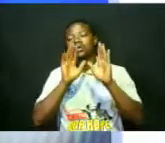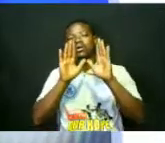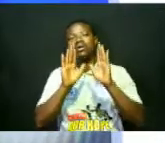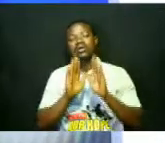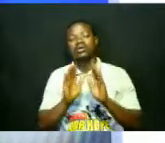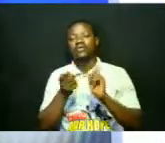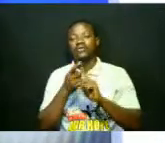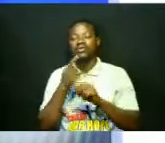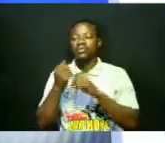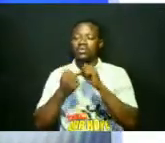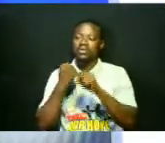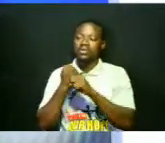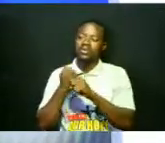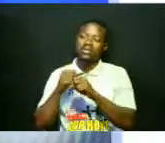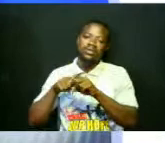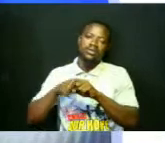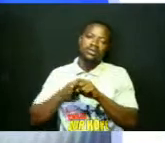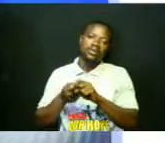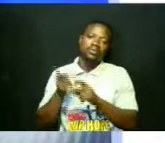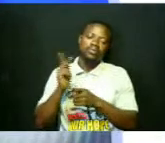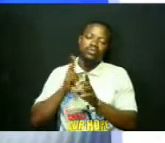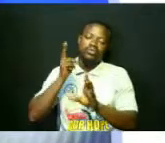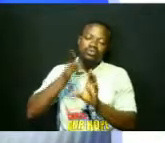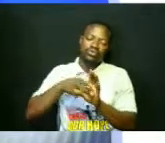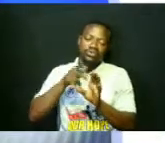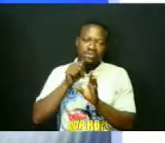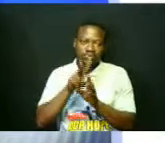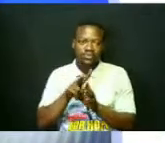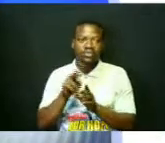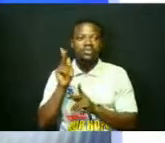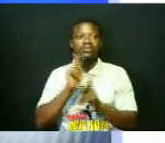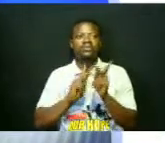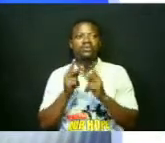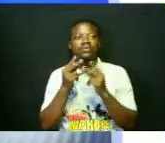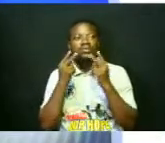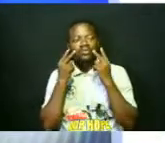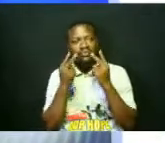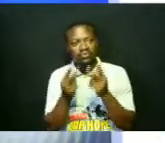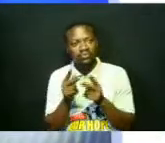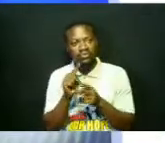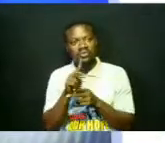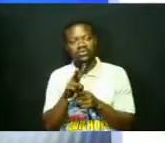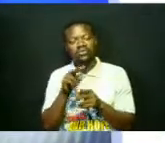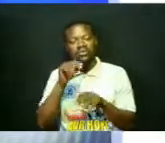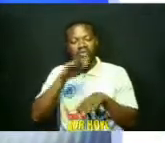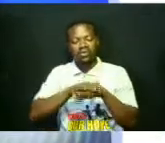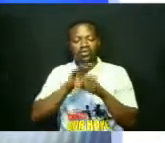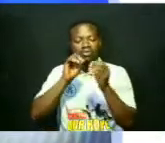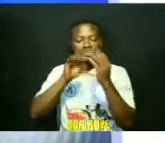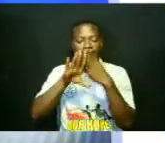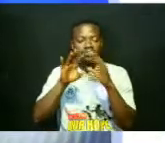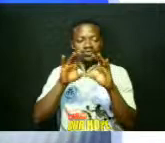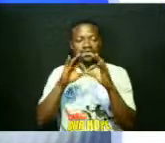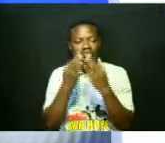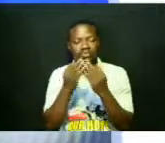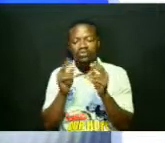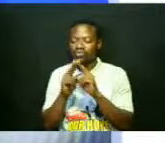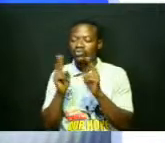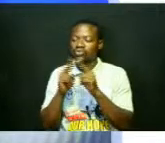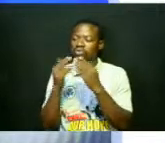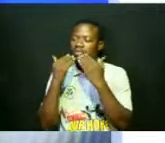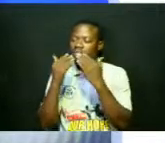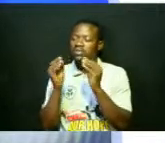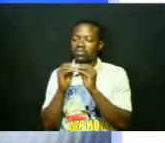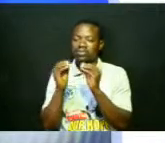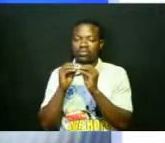throughout the whole year, those who joined us on TV, those who were part of the Zoom family. We are so, so grateful for